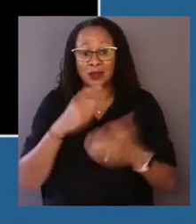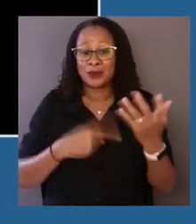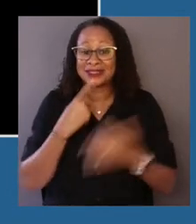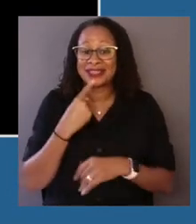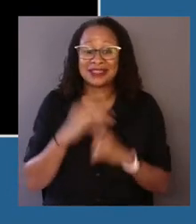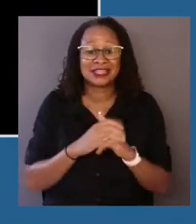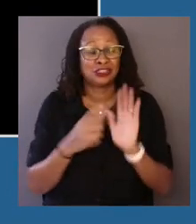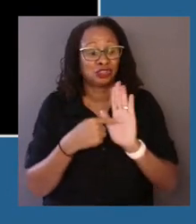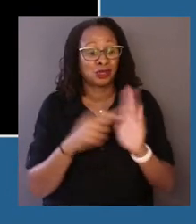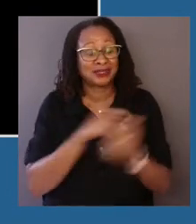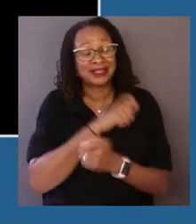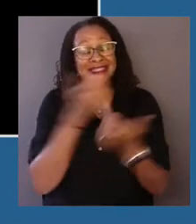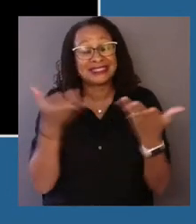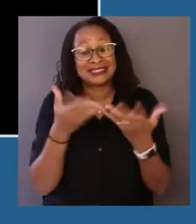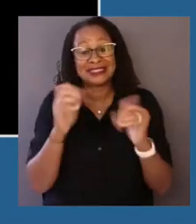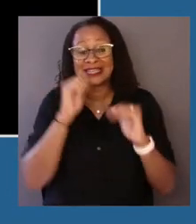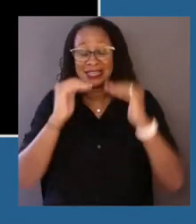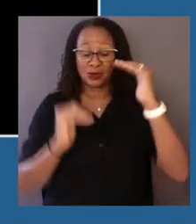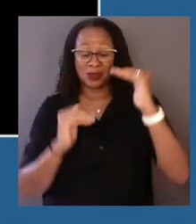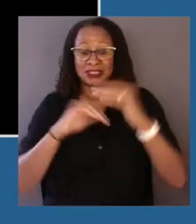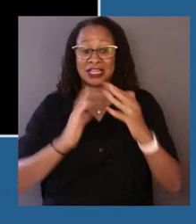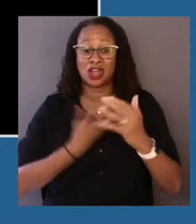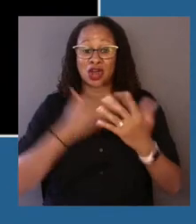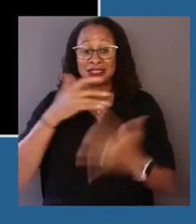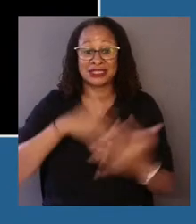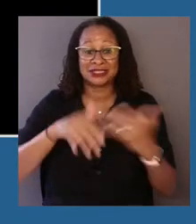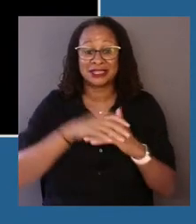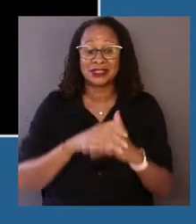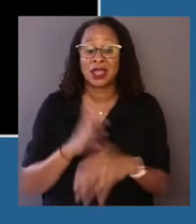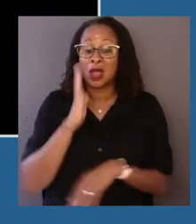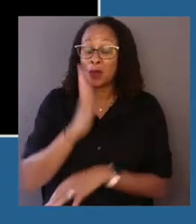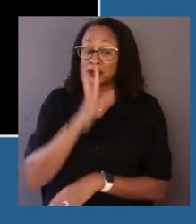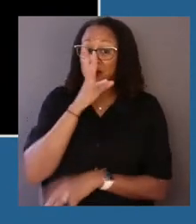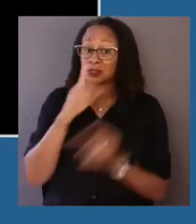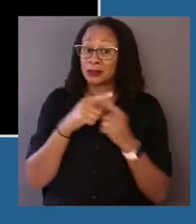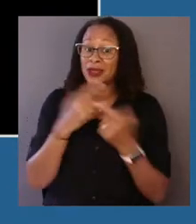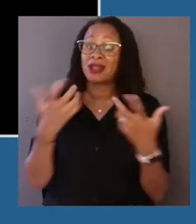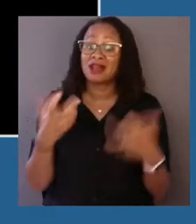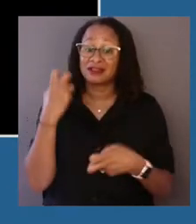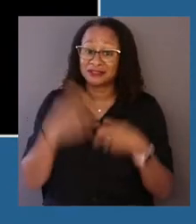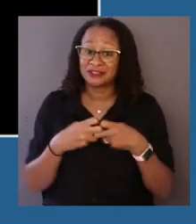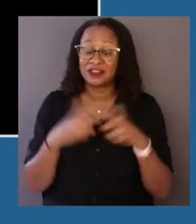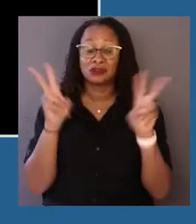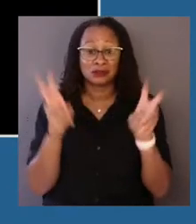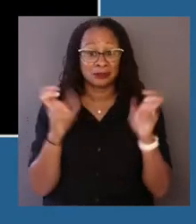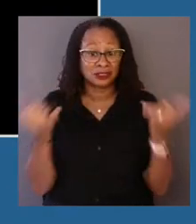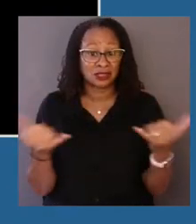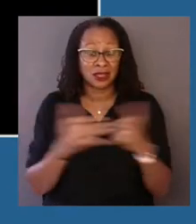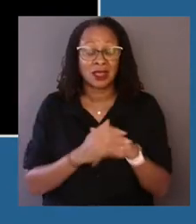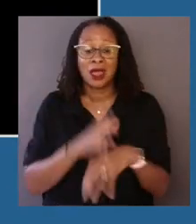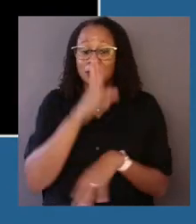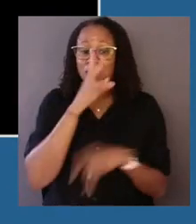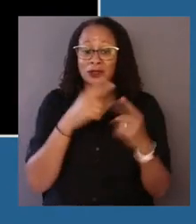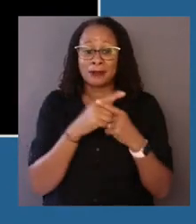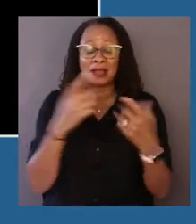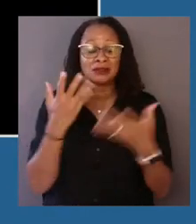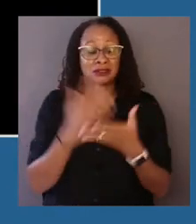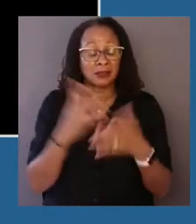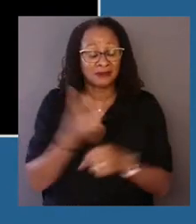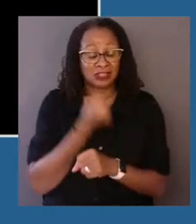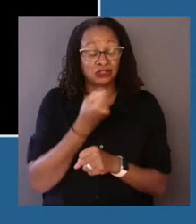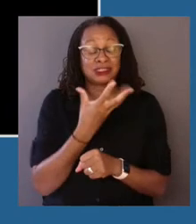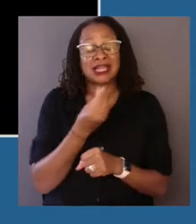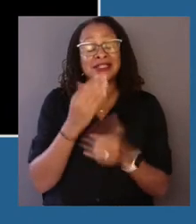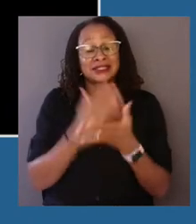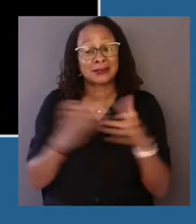society. We'll be talking about a lot of difficult subjects today. We also will be talking about some victories and some actions that we can